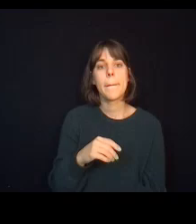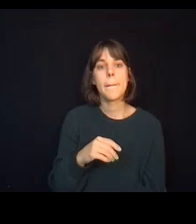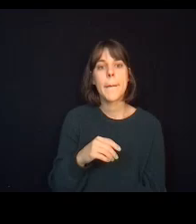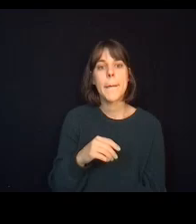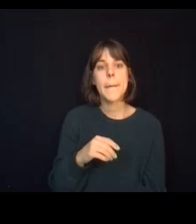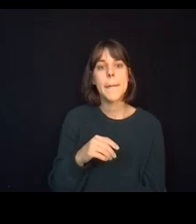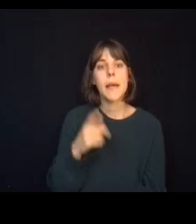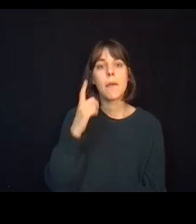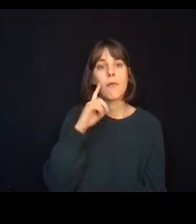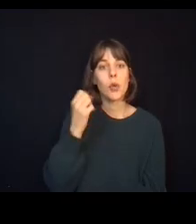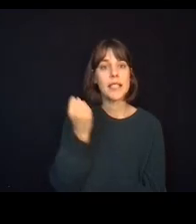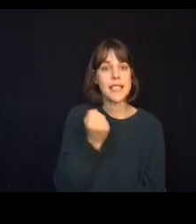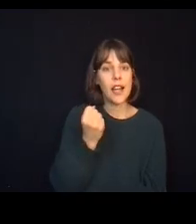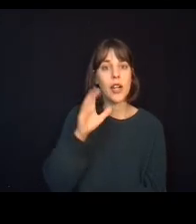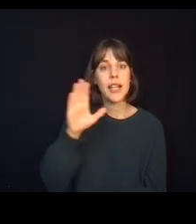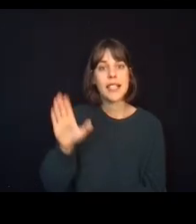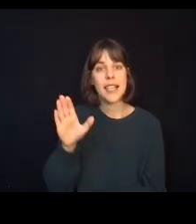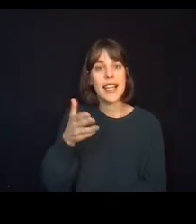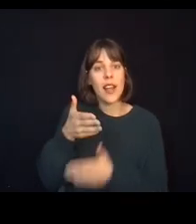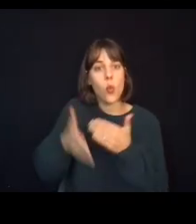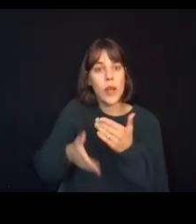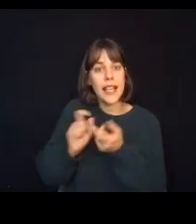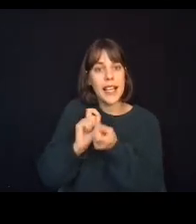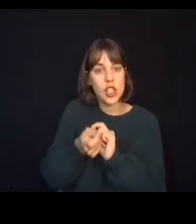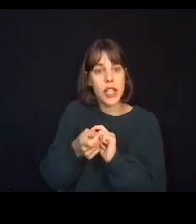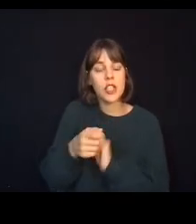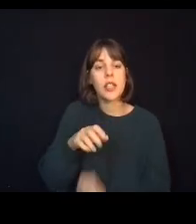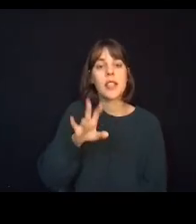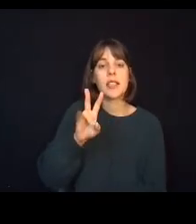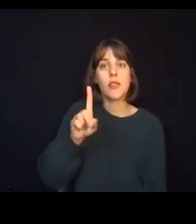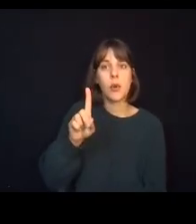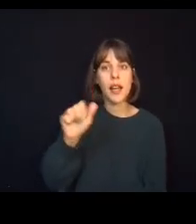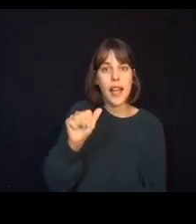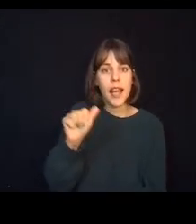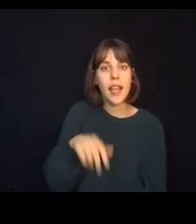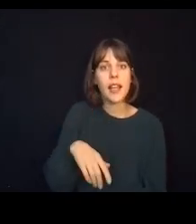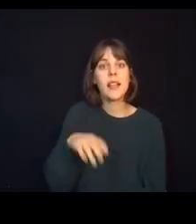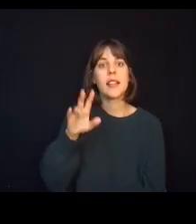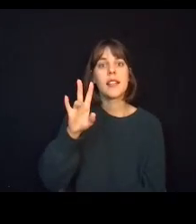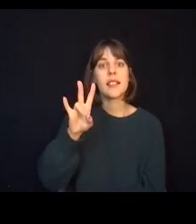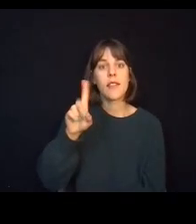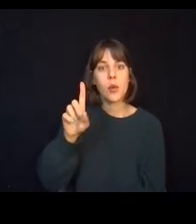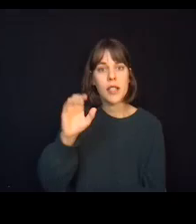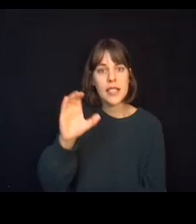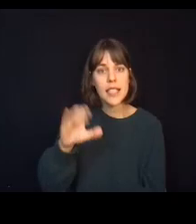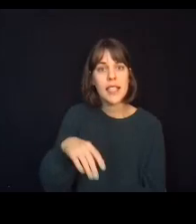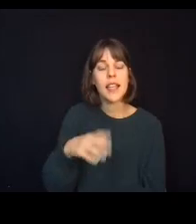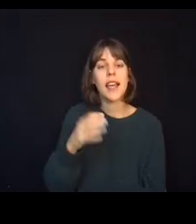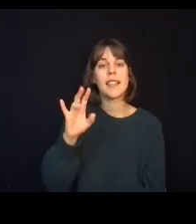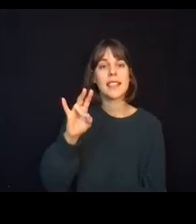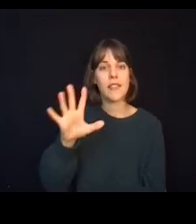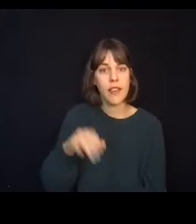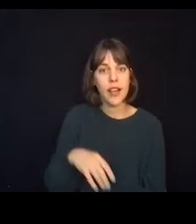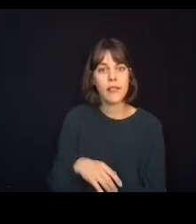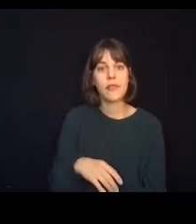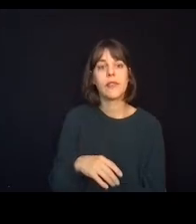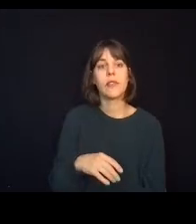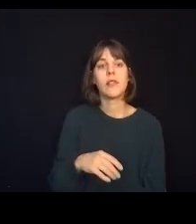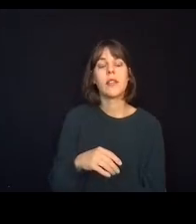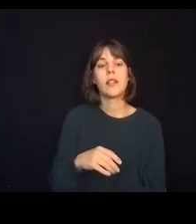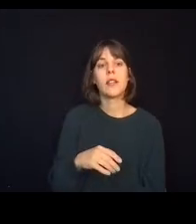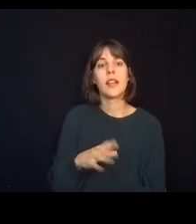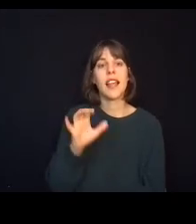For Saturday and Sunday weekend changes, it's going to be the 71A, 71C, and the 75.